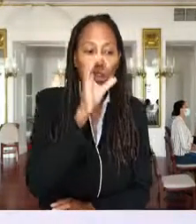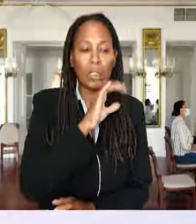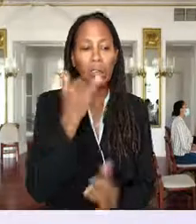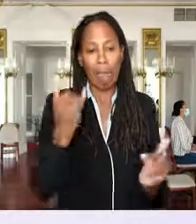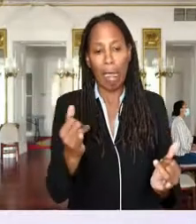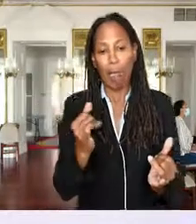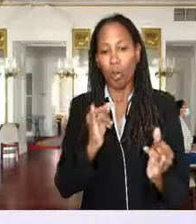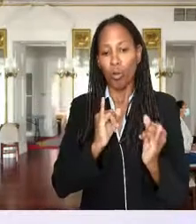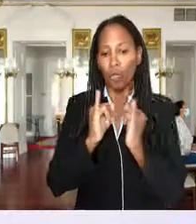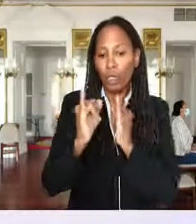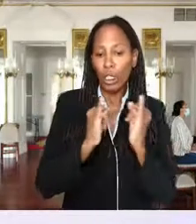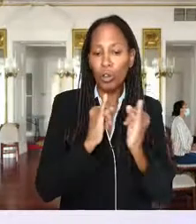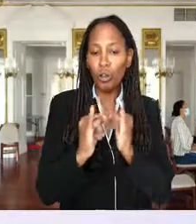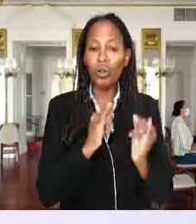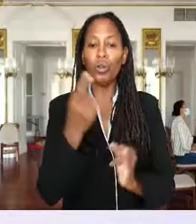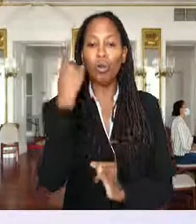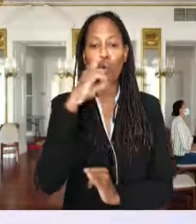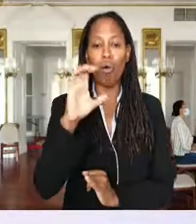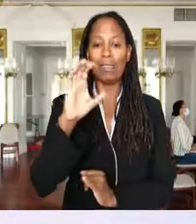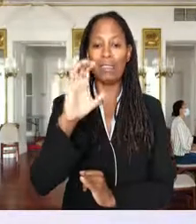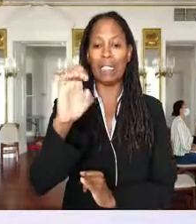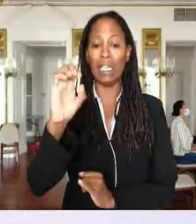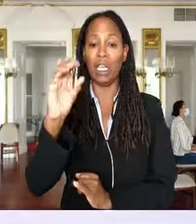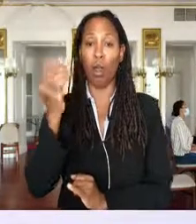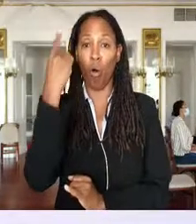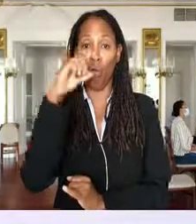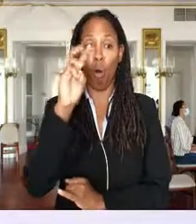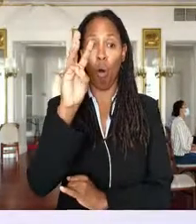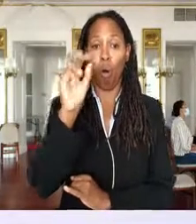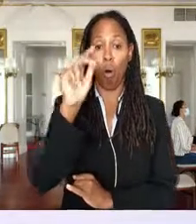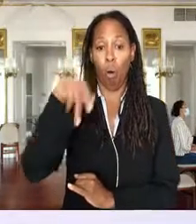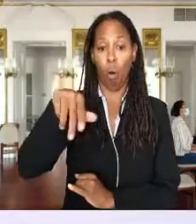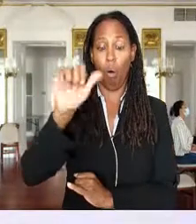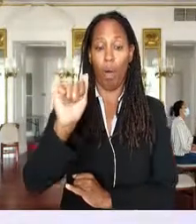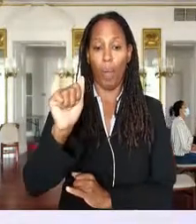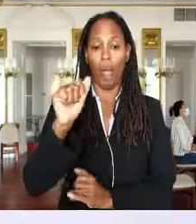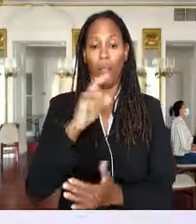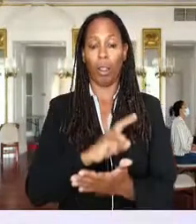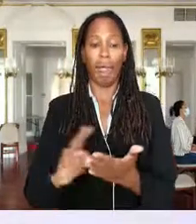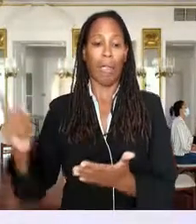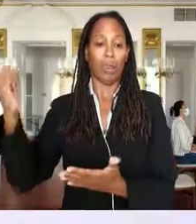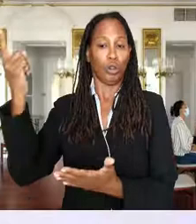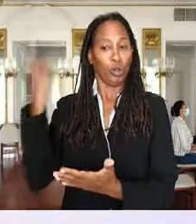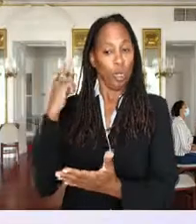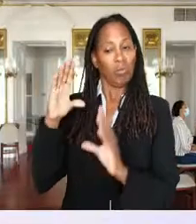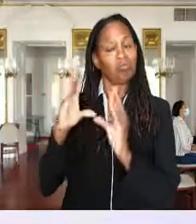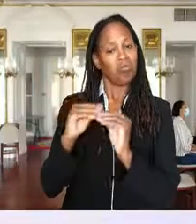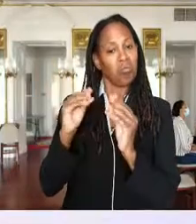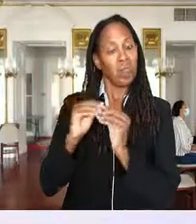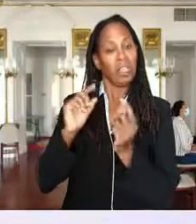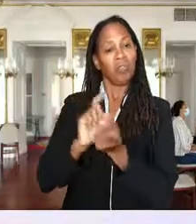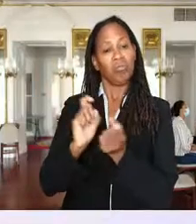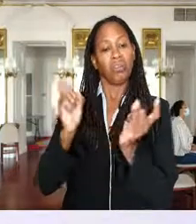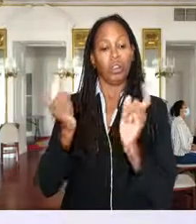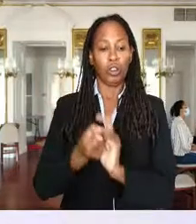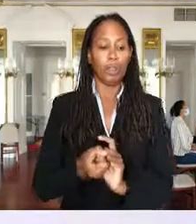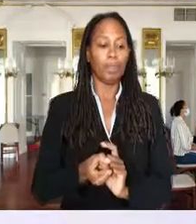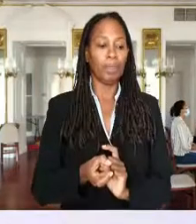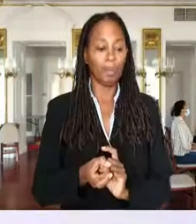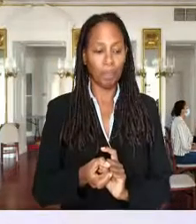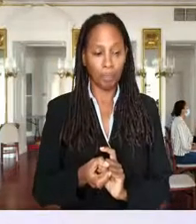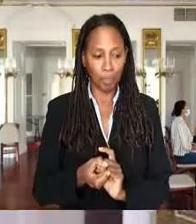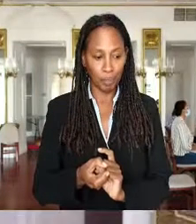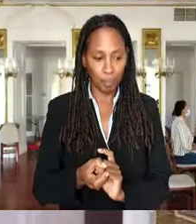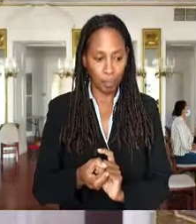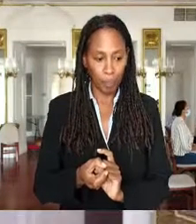now for the CEO for WAPA. I do have a meeting with them last week that was rescheduled. I'm supposed to be meeting with them this week to get an update. In